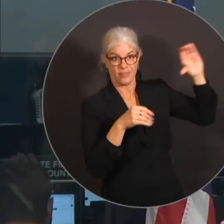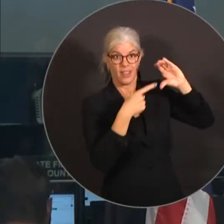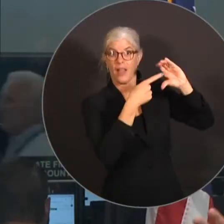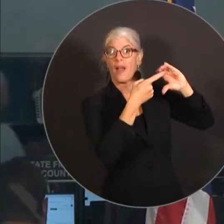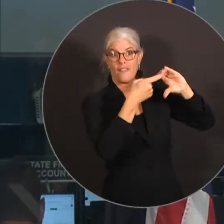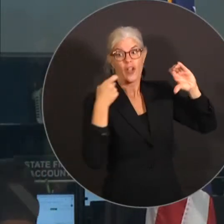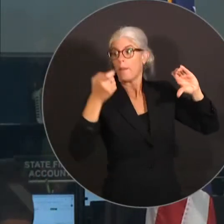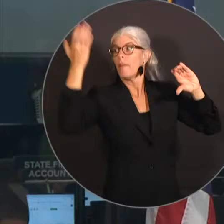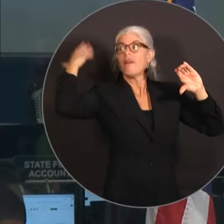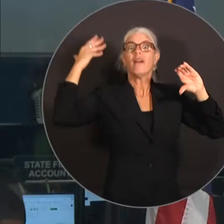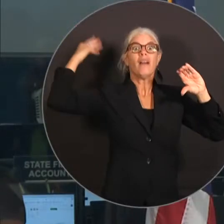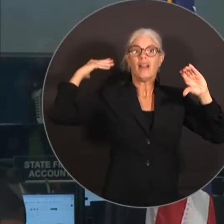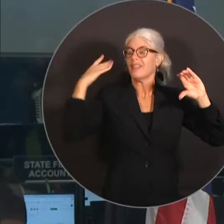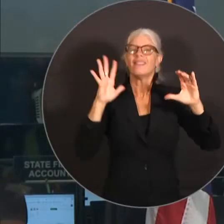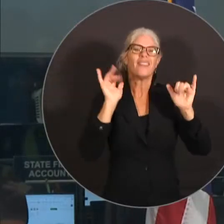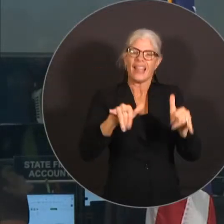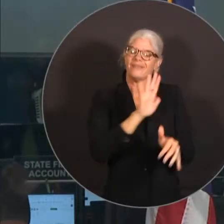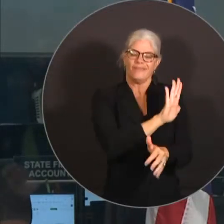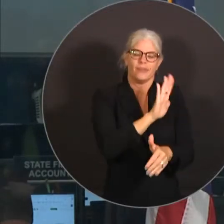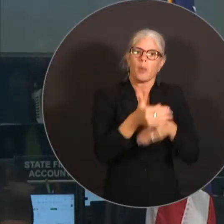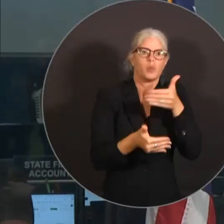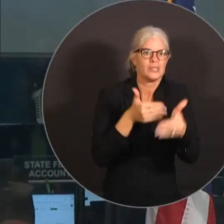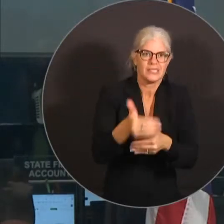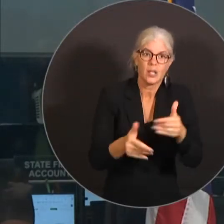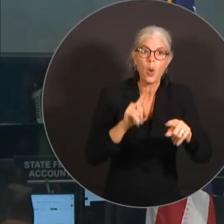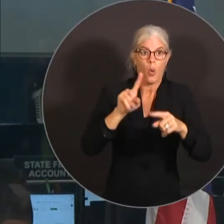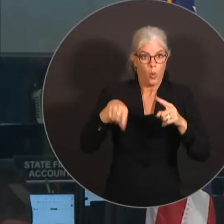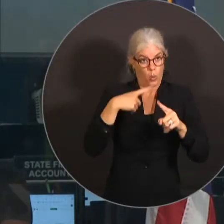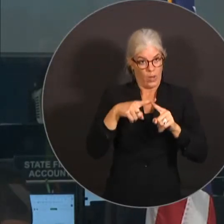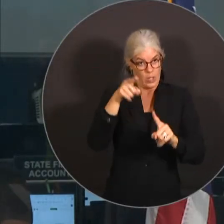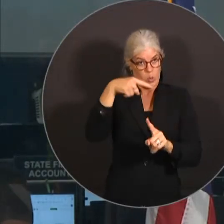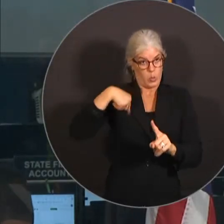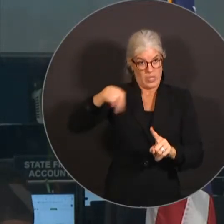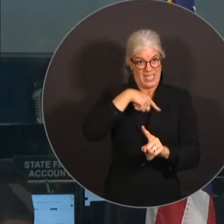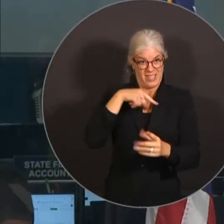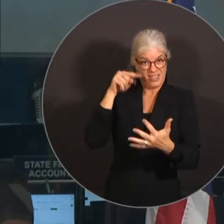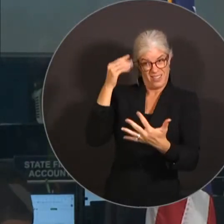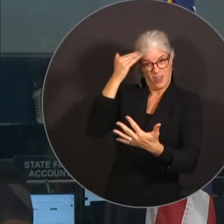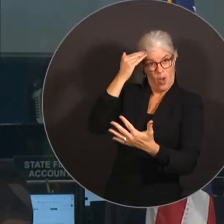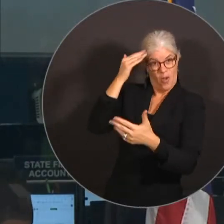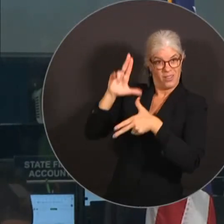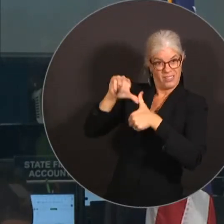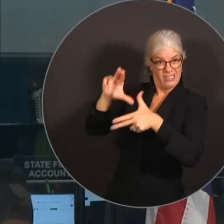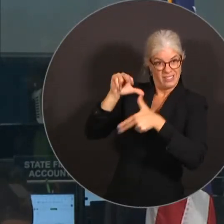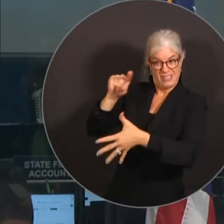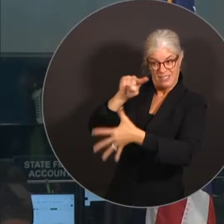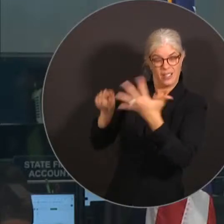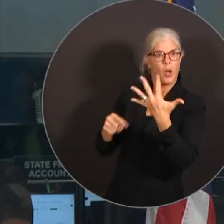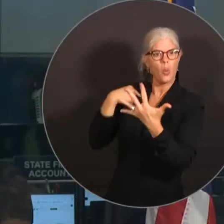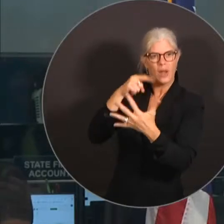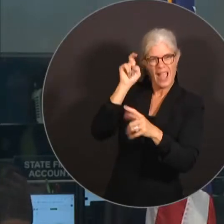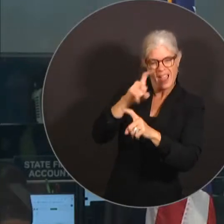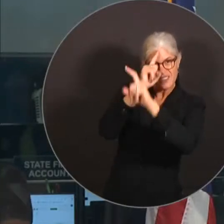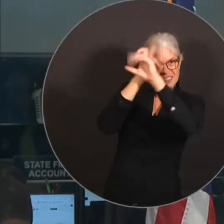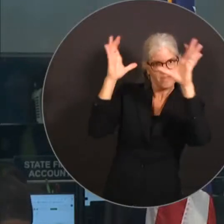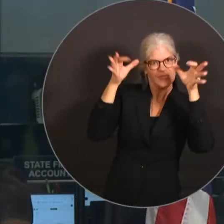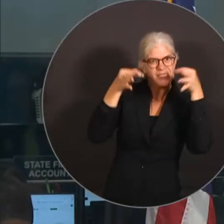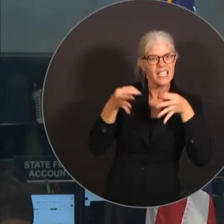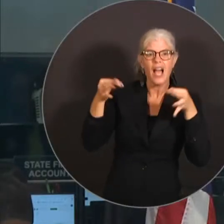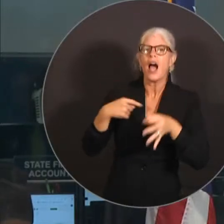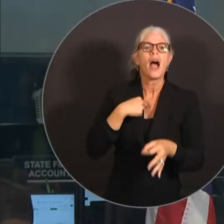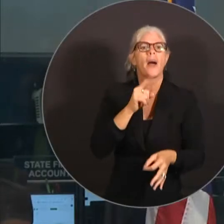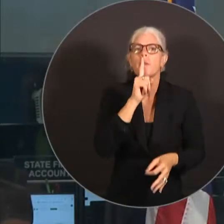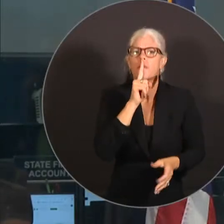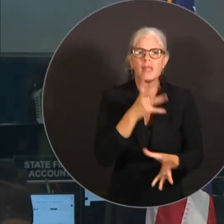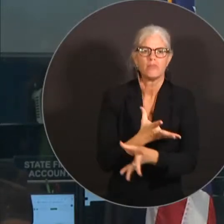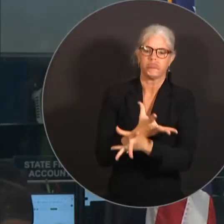we're fine. We have what we do, and look, when you deal with these storms, you got to make a decision. We never want to spend money that